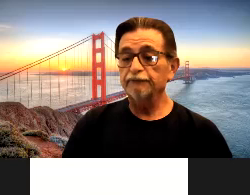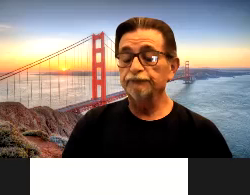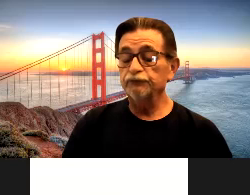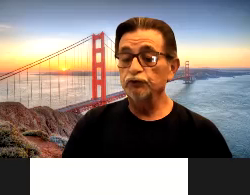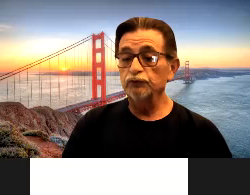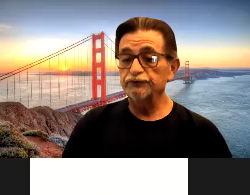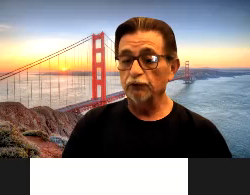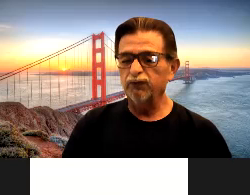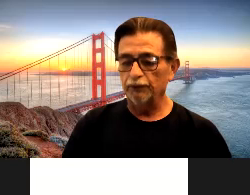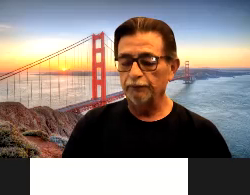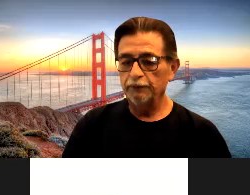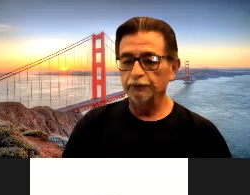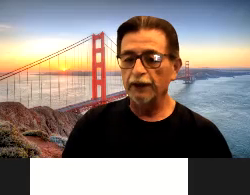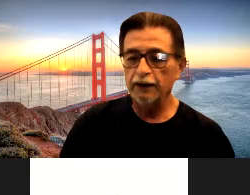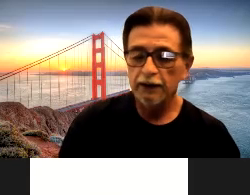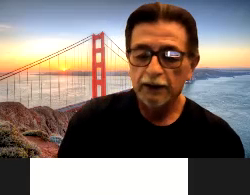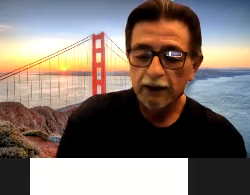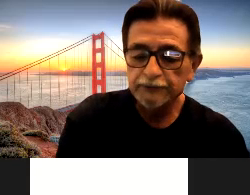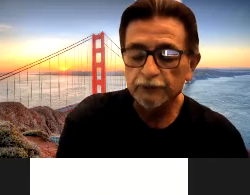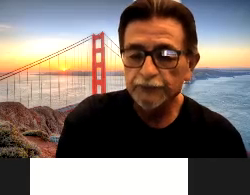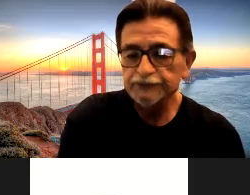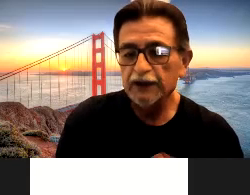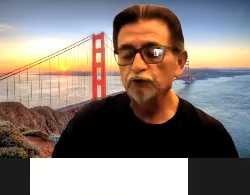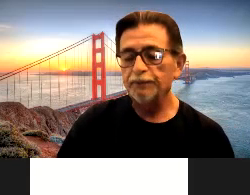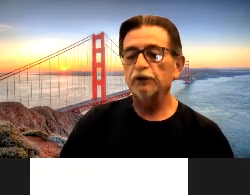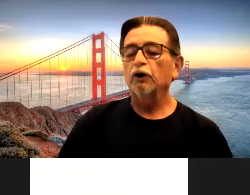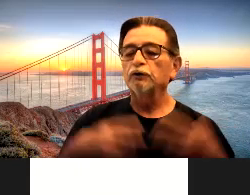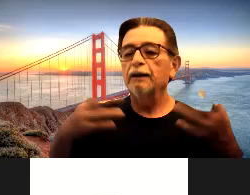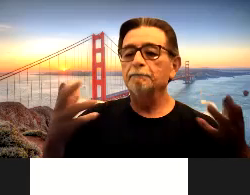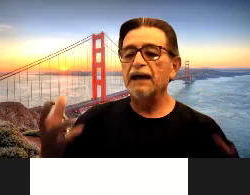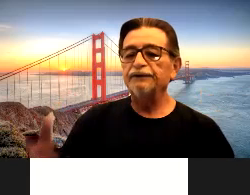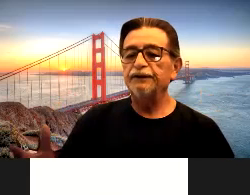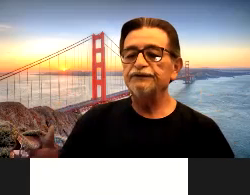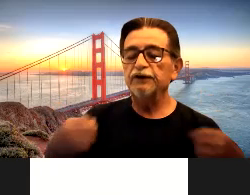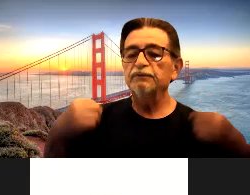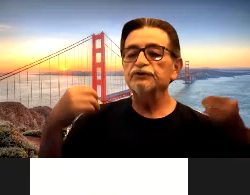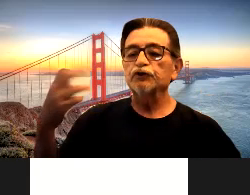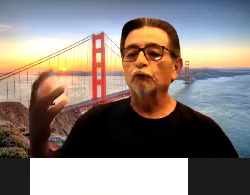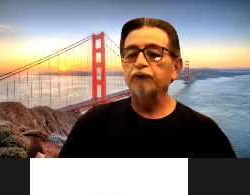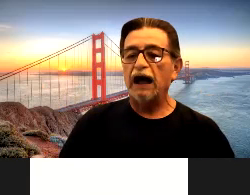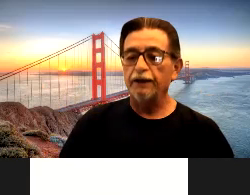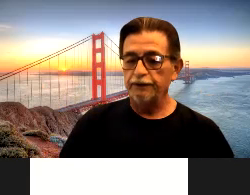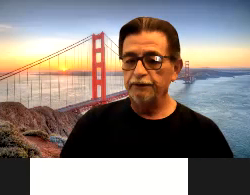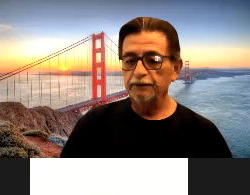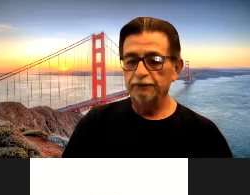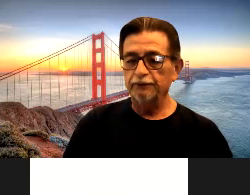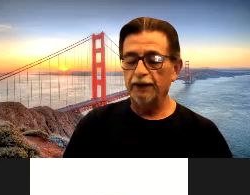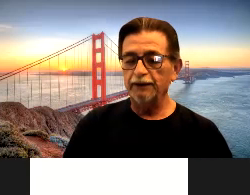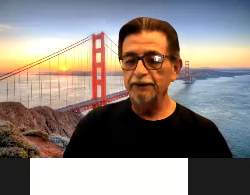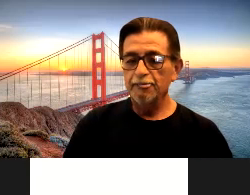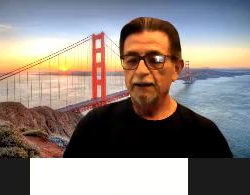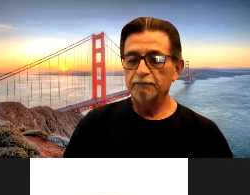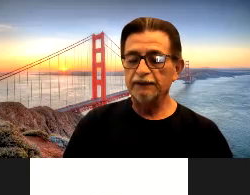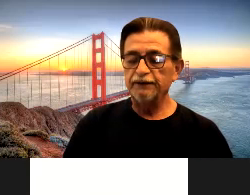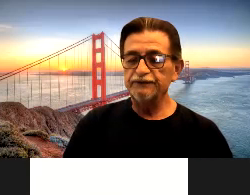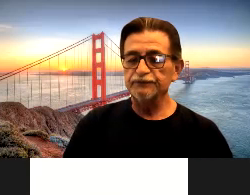the -2 sulfur, okay? And so this guy would be called magnesium sulfide,